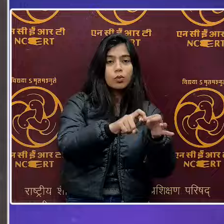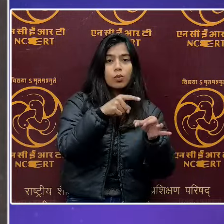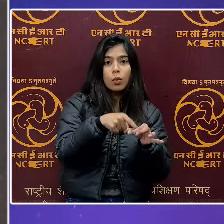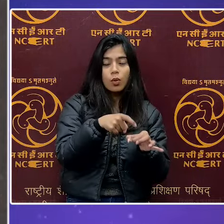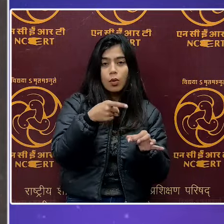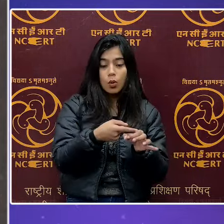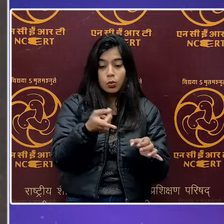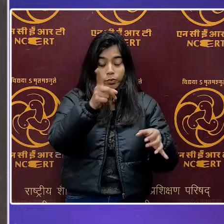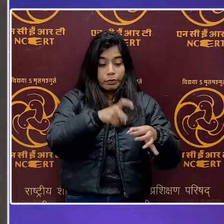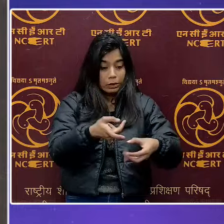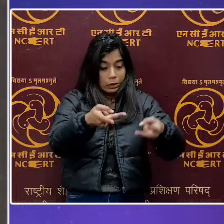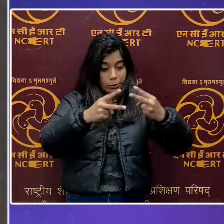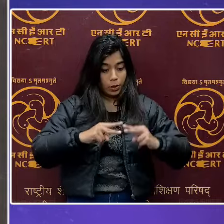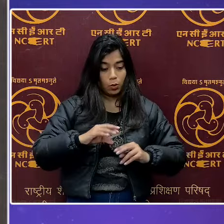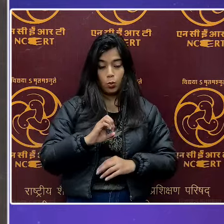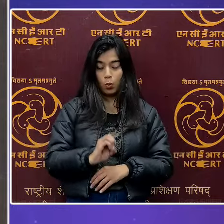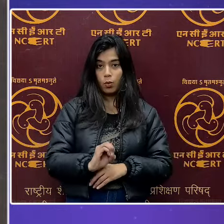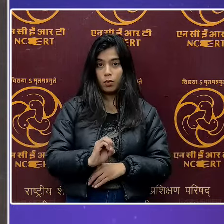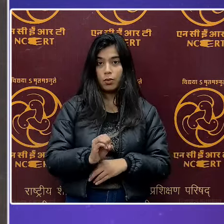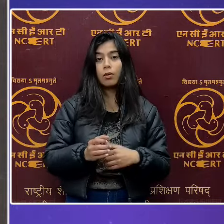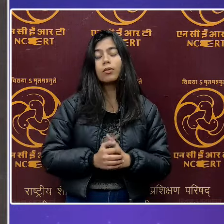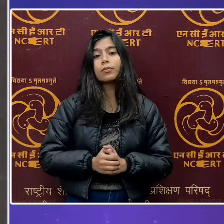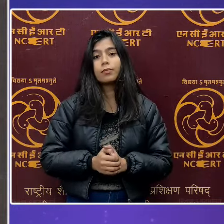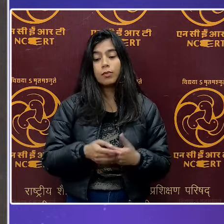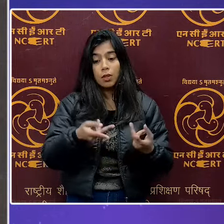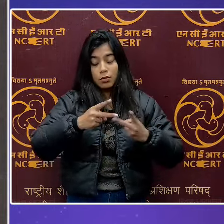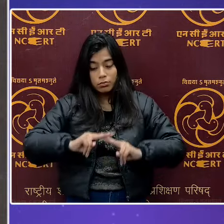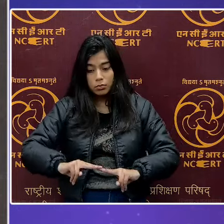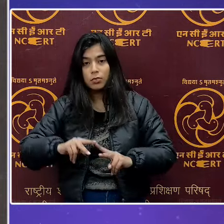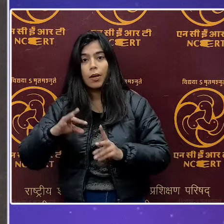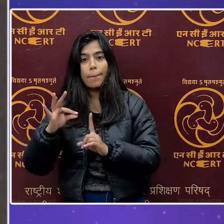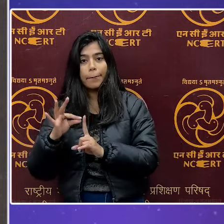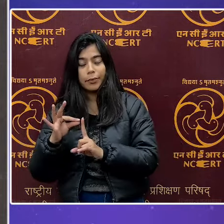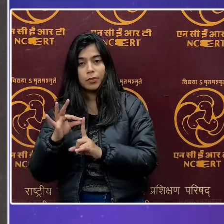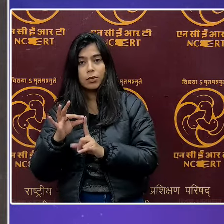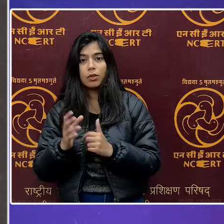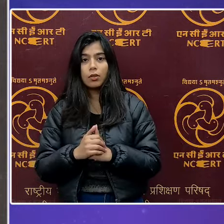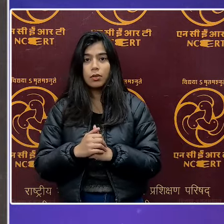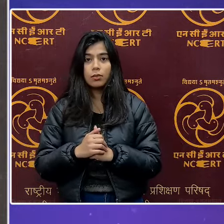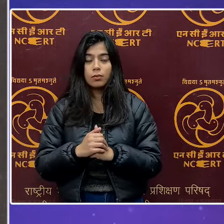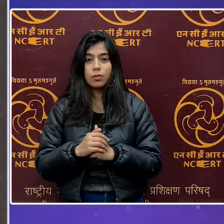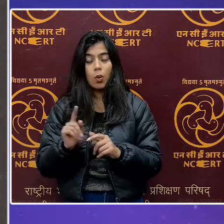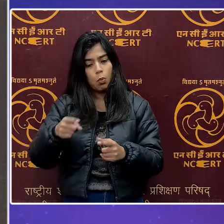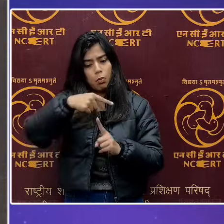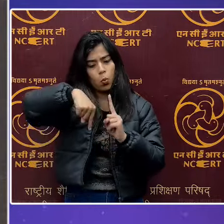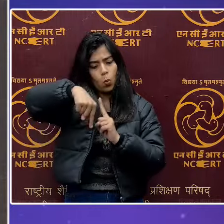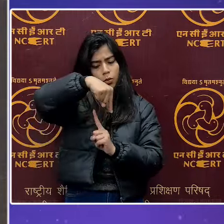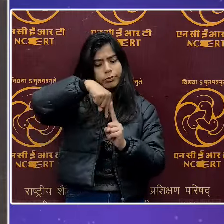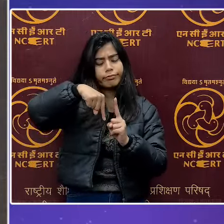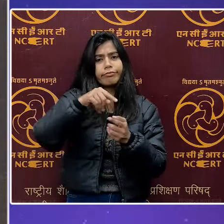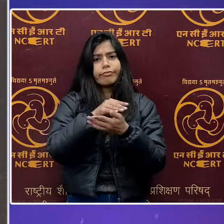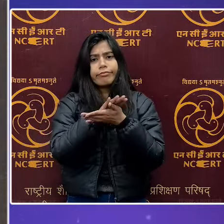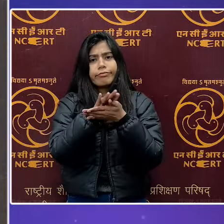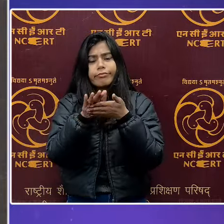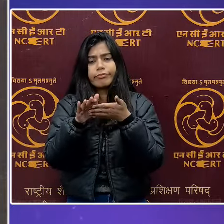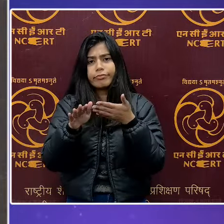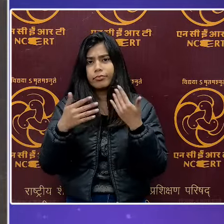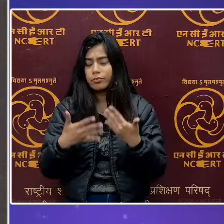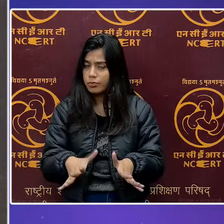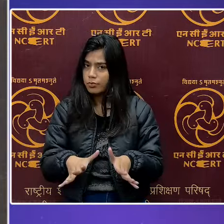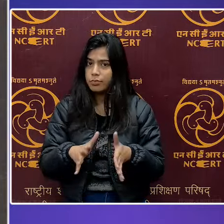back to O, and from O again back to P, and one oscillation is completed. So the foot